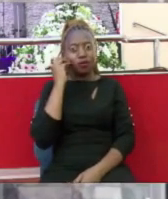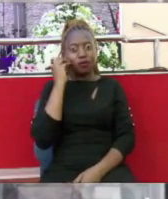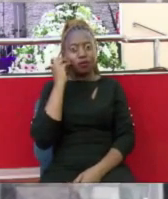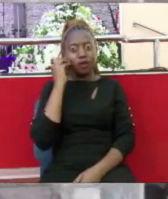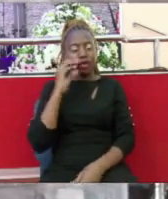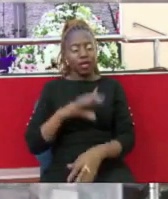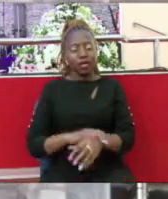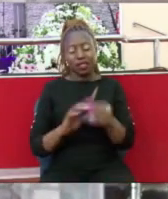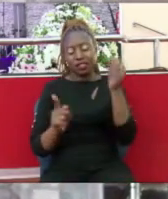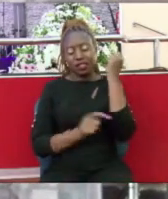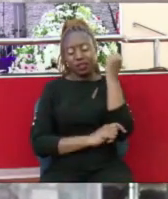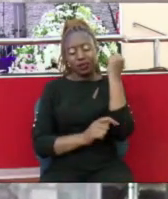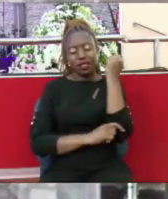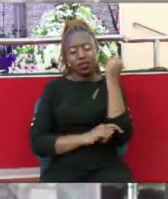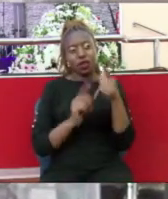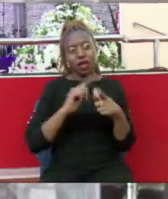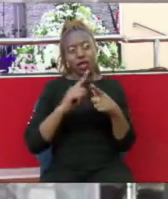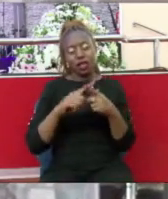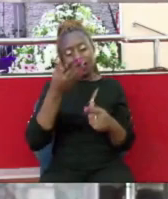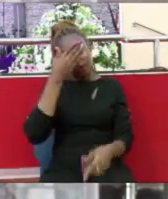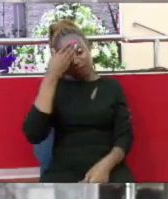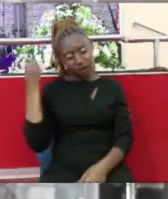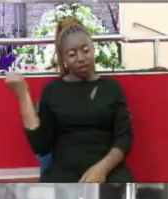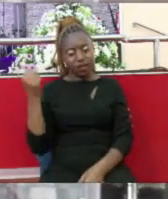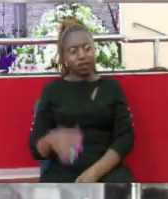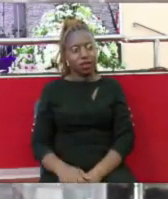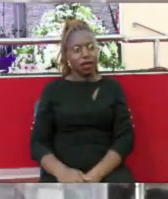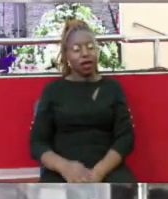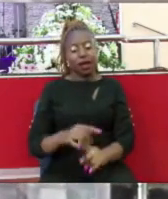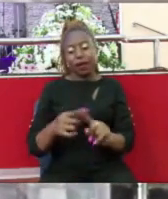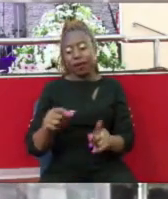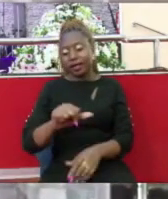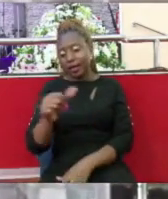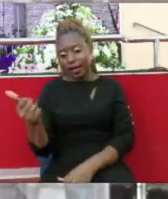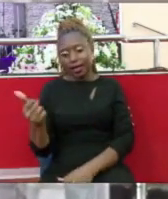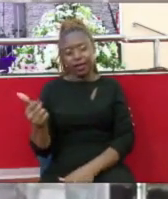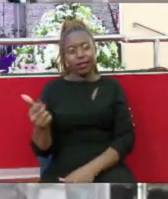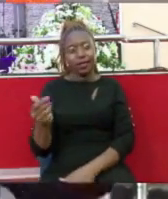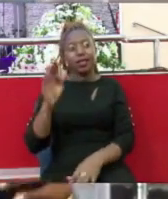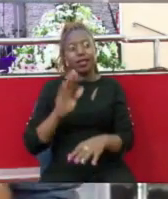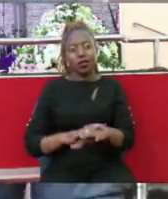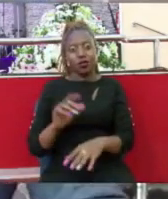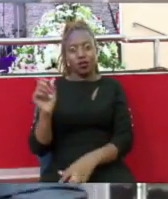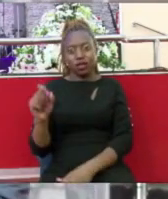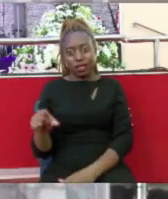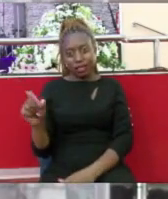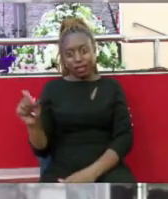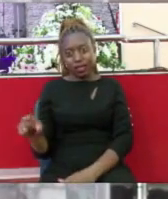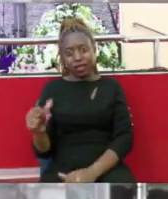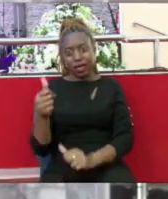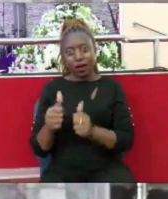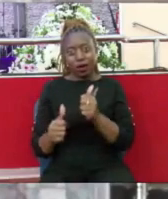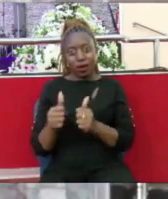hali ya majaribio. And they forget about it. Na wanasahau kuhusu. But the others, lakini wengine, are like those seeds that fell among the thorns. Ni